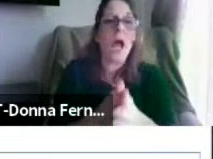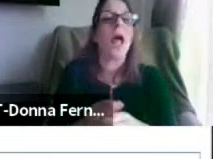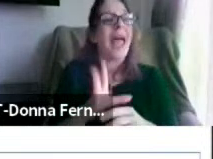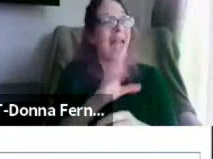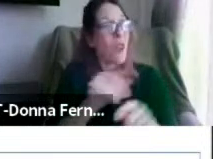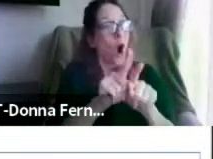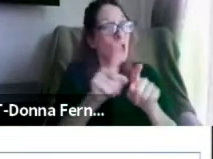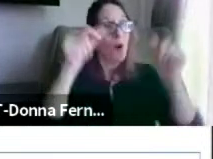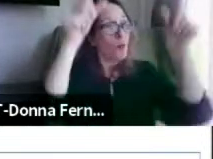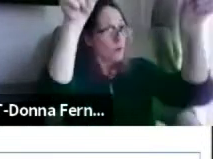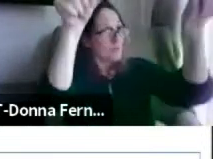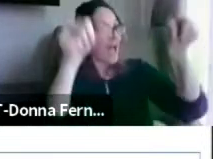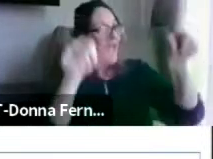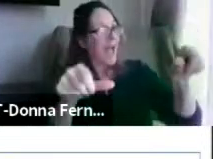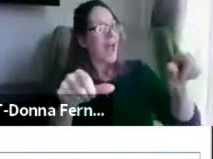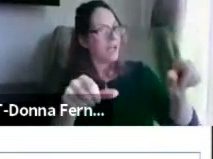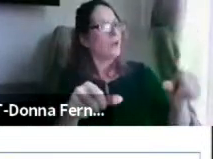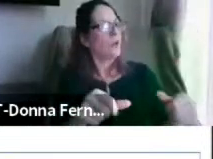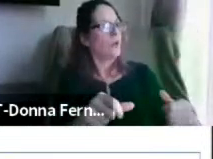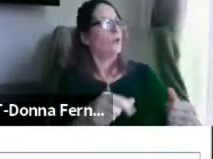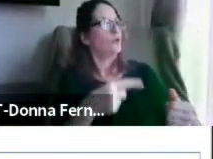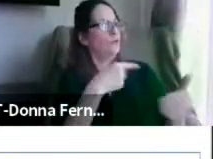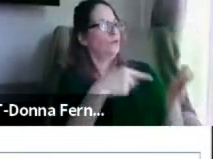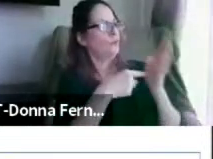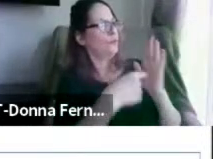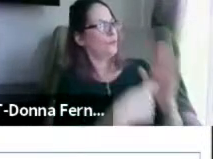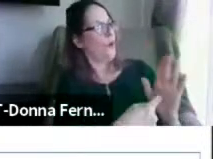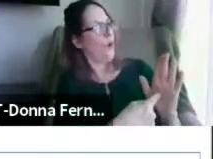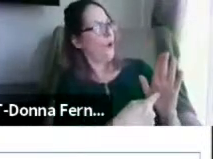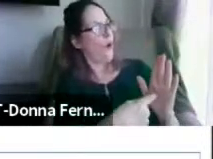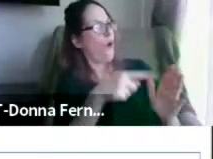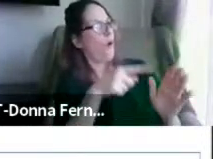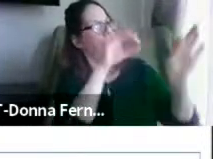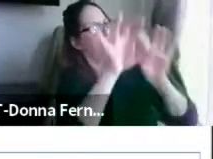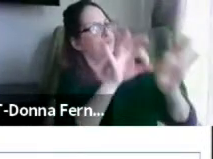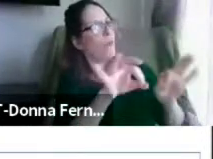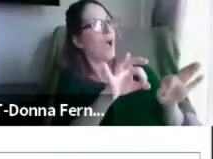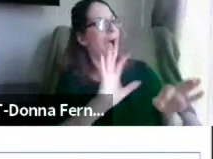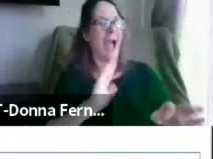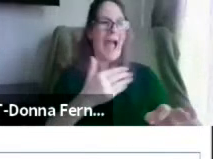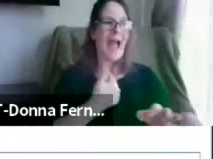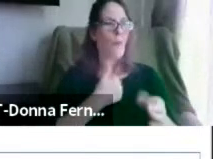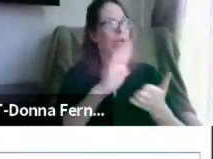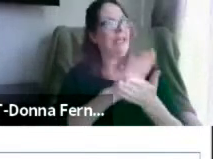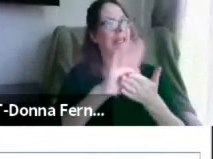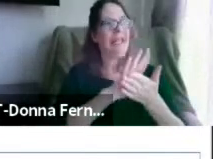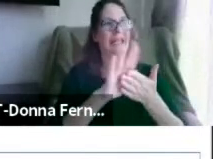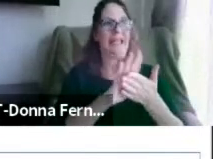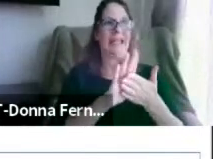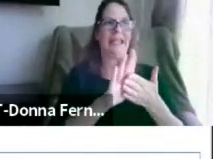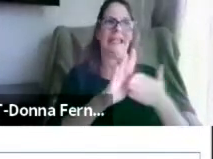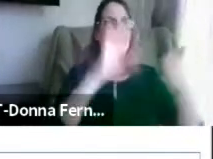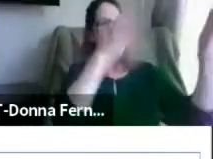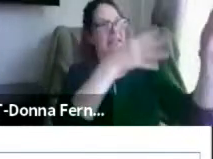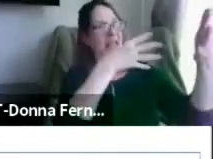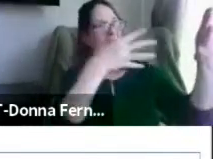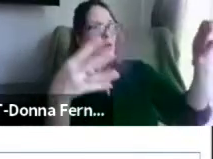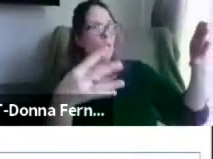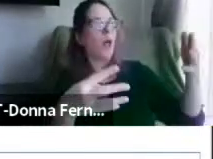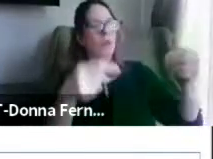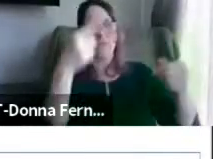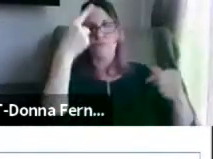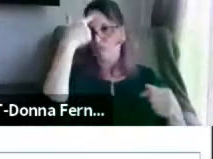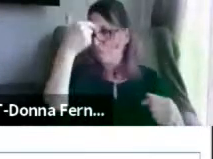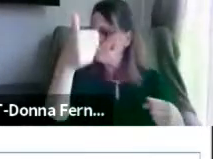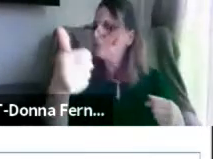signage touting your frequent cleaning schedule. If you want to get detailed, you can even tell them exactly what you're doing. Totally up to